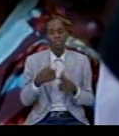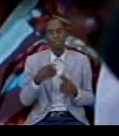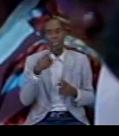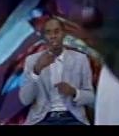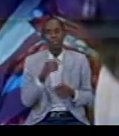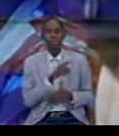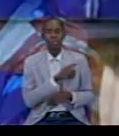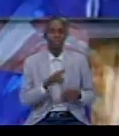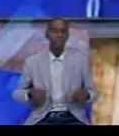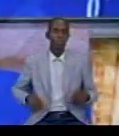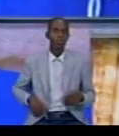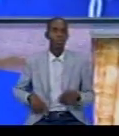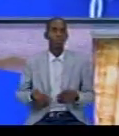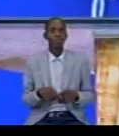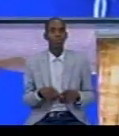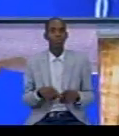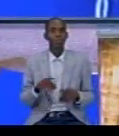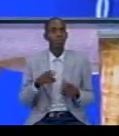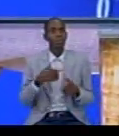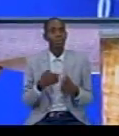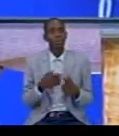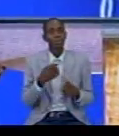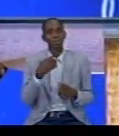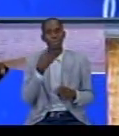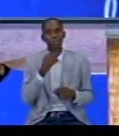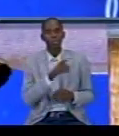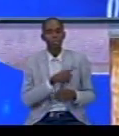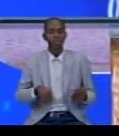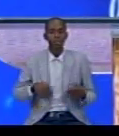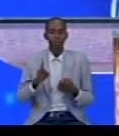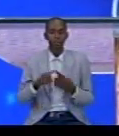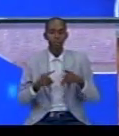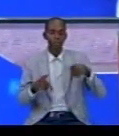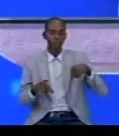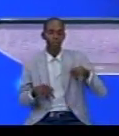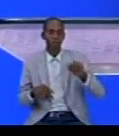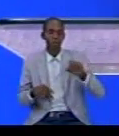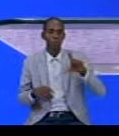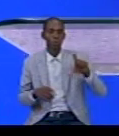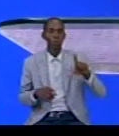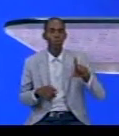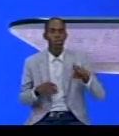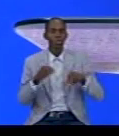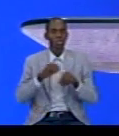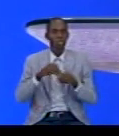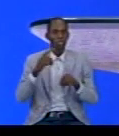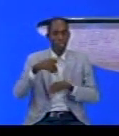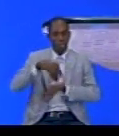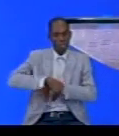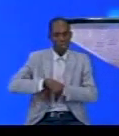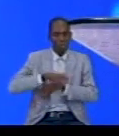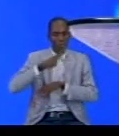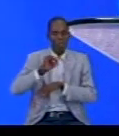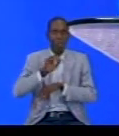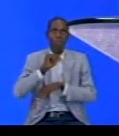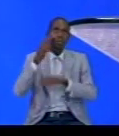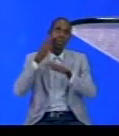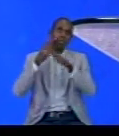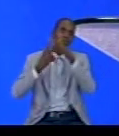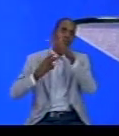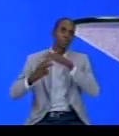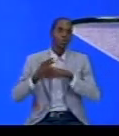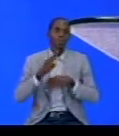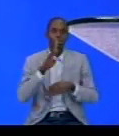Paul in the night by a vision, be not afraid, but speak, and hold not